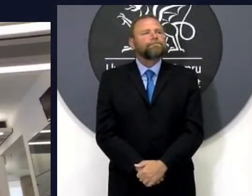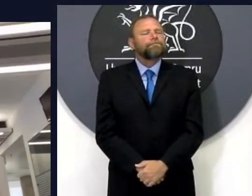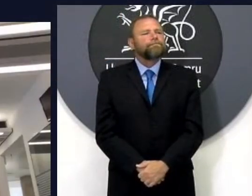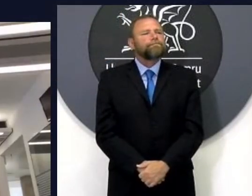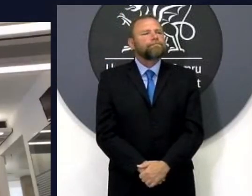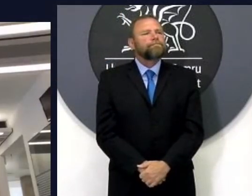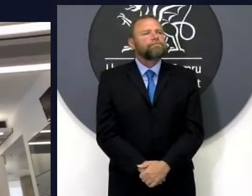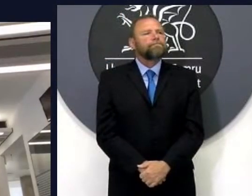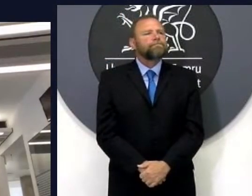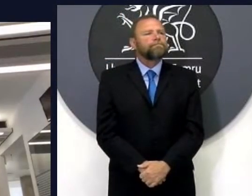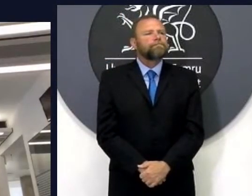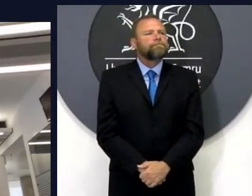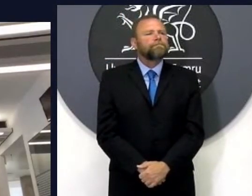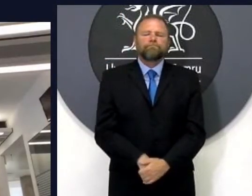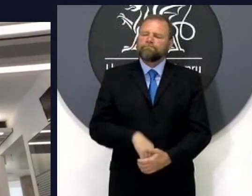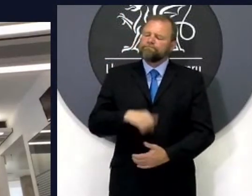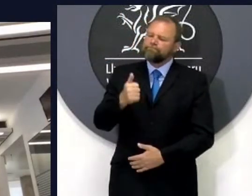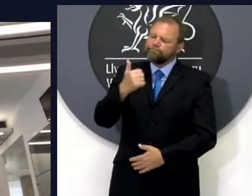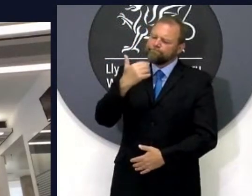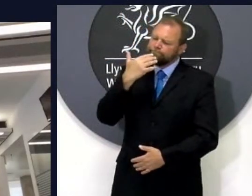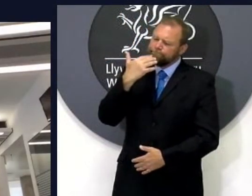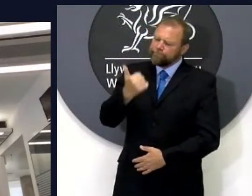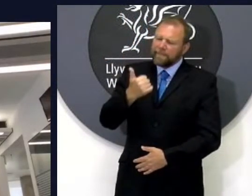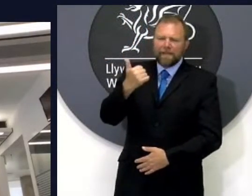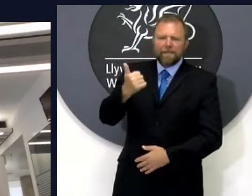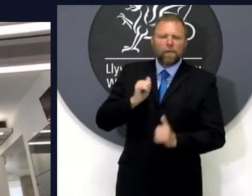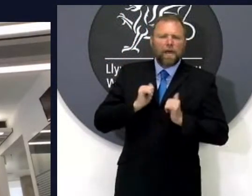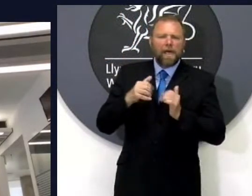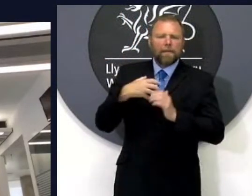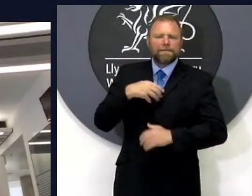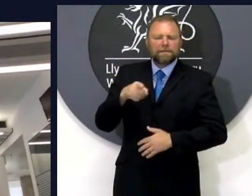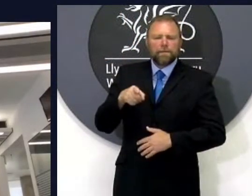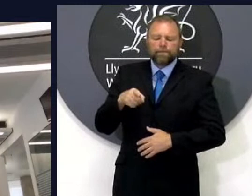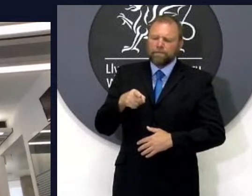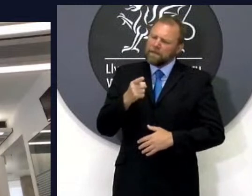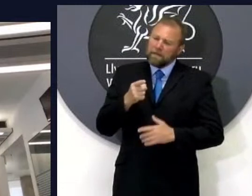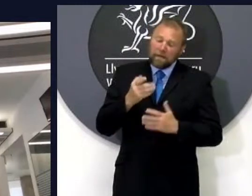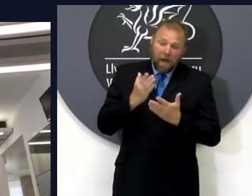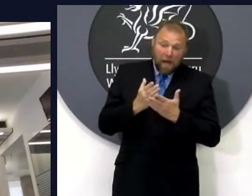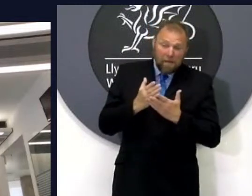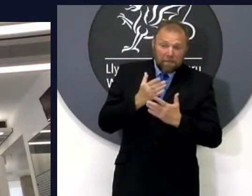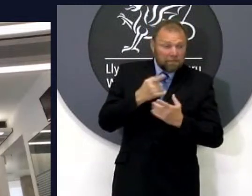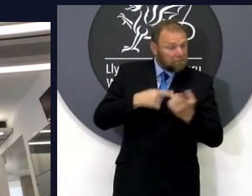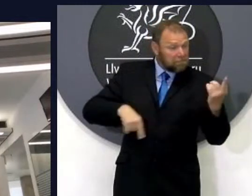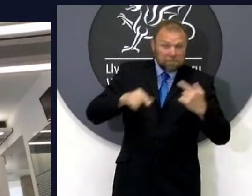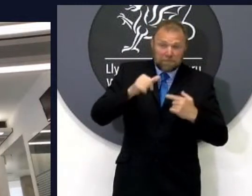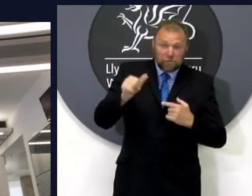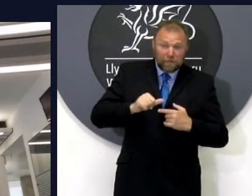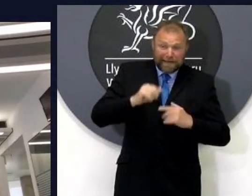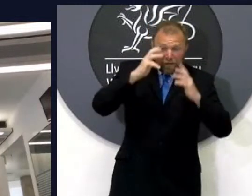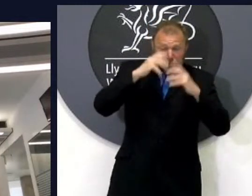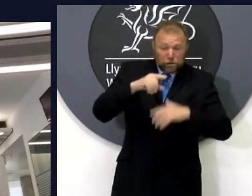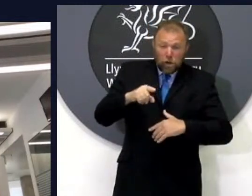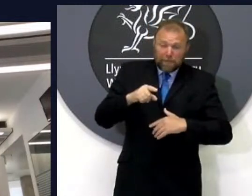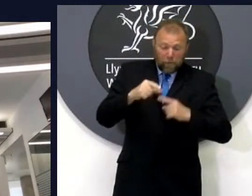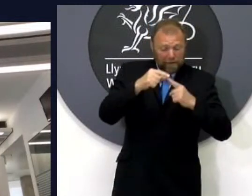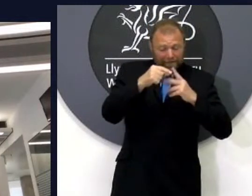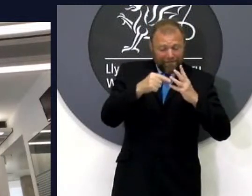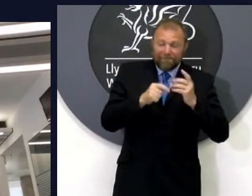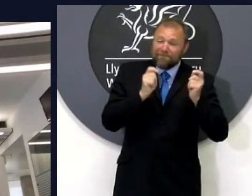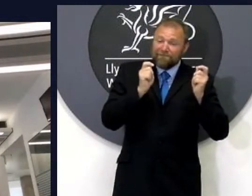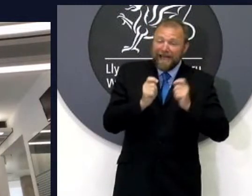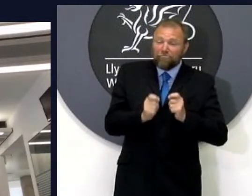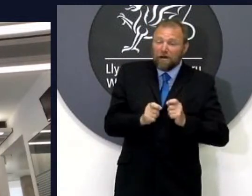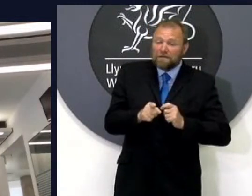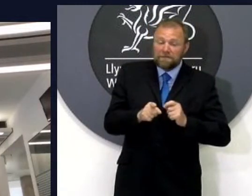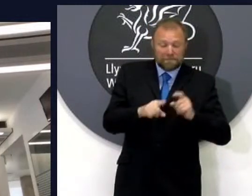Minister. First of all, how concerned should the public be that the so-called Indian variant and any other variants that may follow